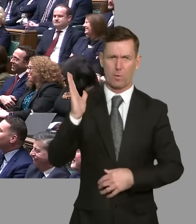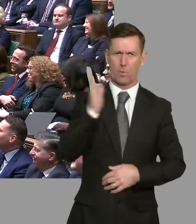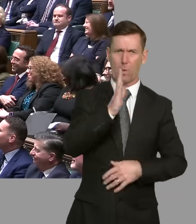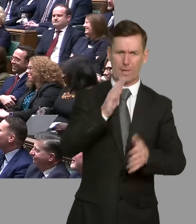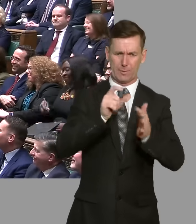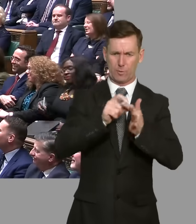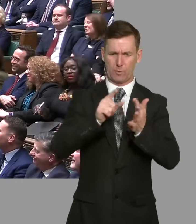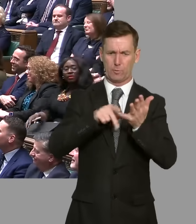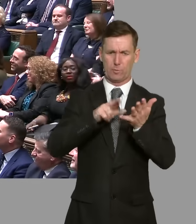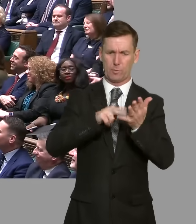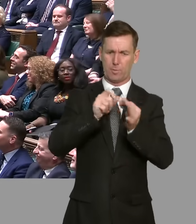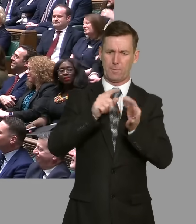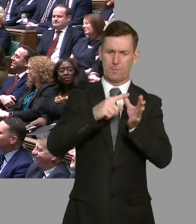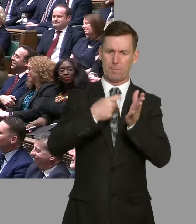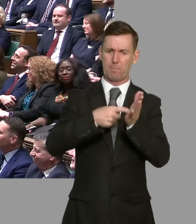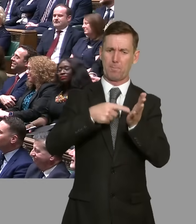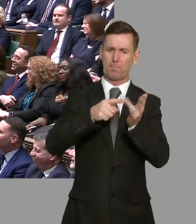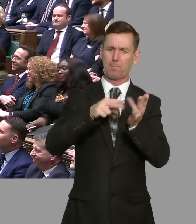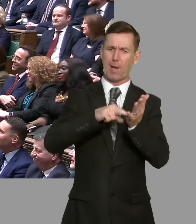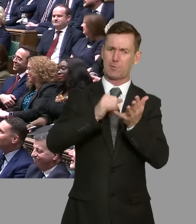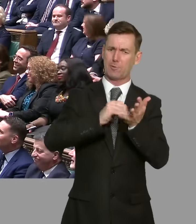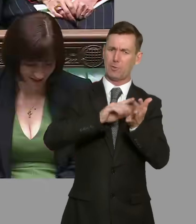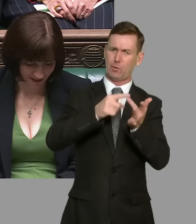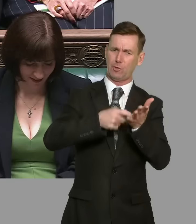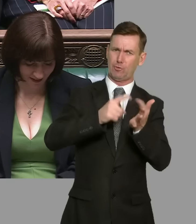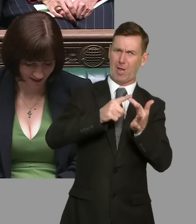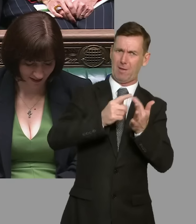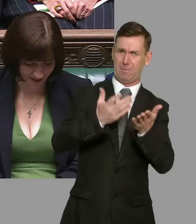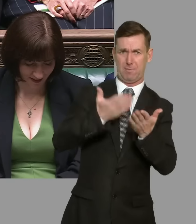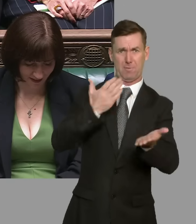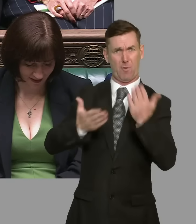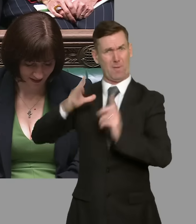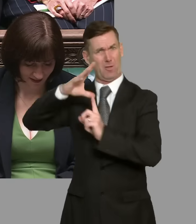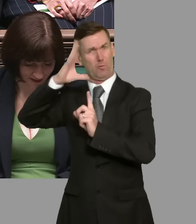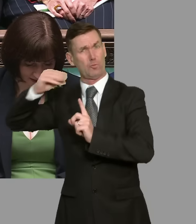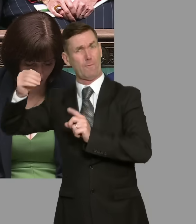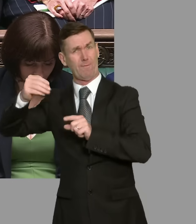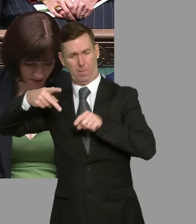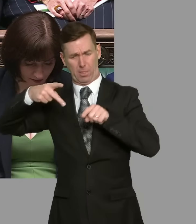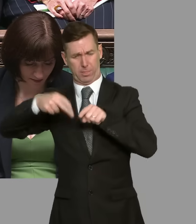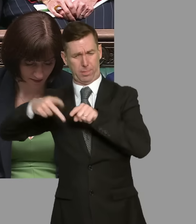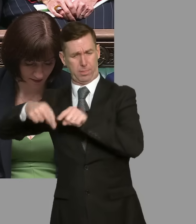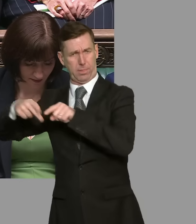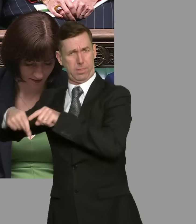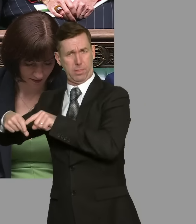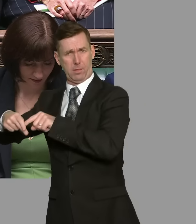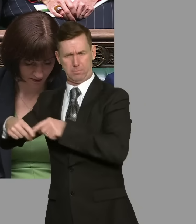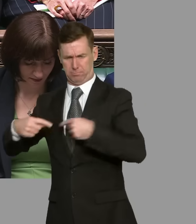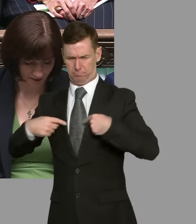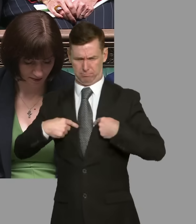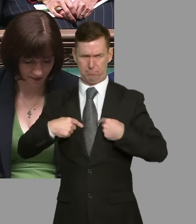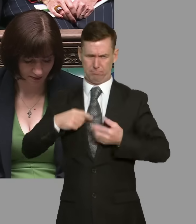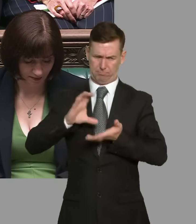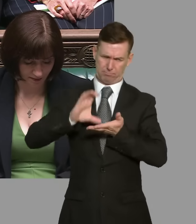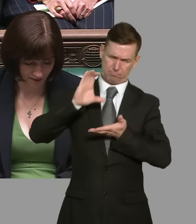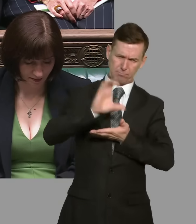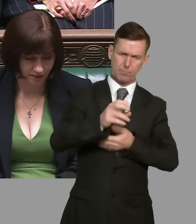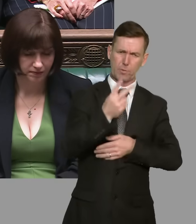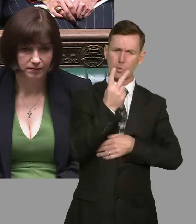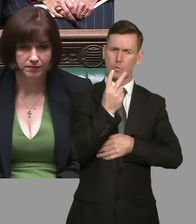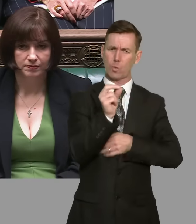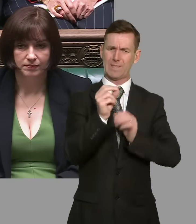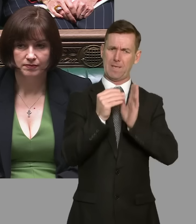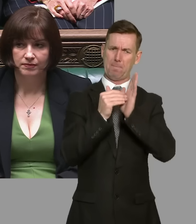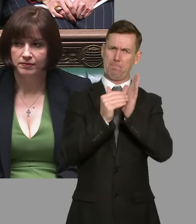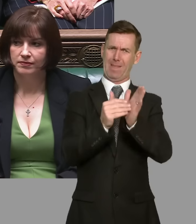Well, I'm very pleased, Mr Speaker, we're backing his hometown of Clydebank with £20 million of Pride in Place funding. And just this week we hosted